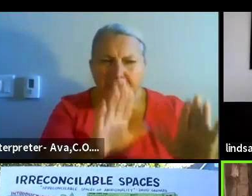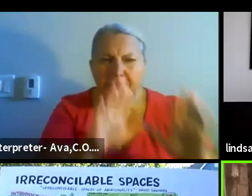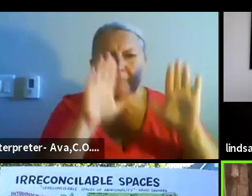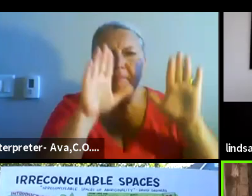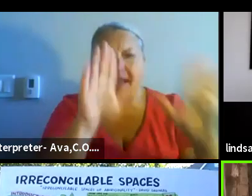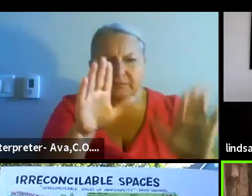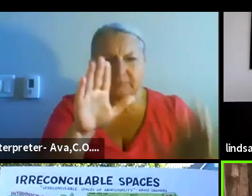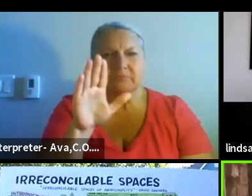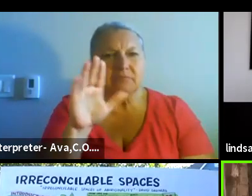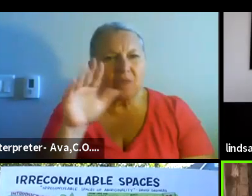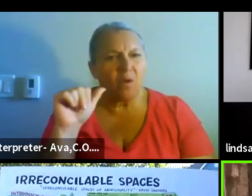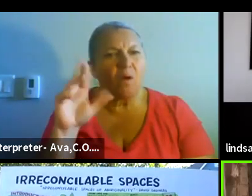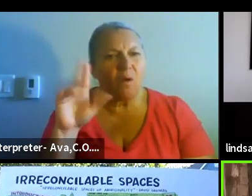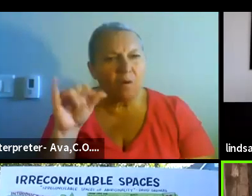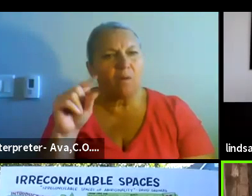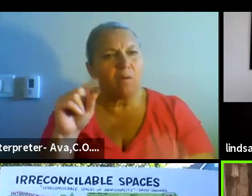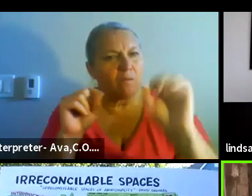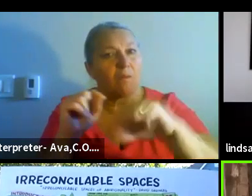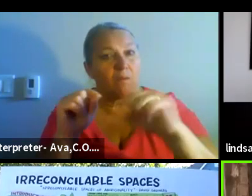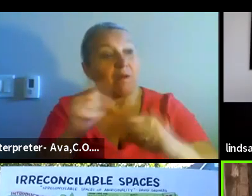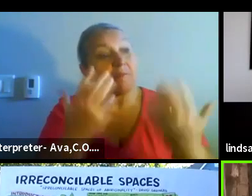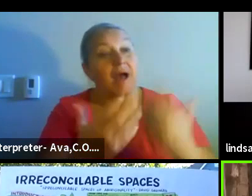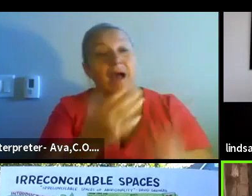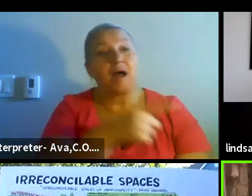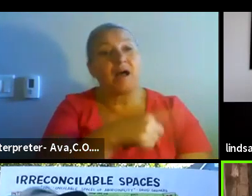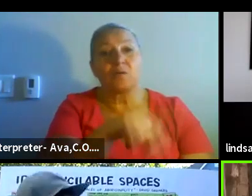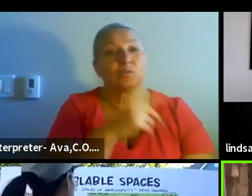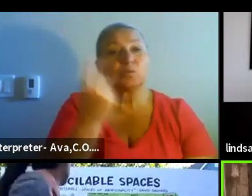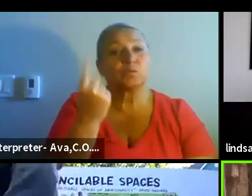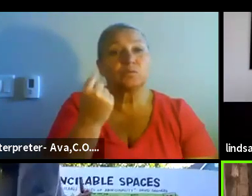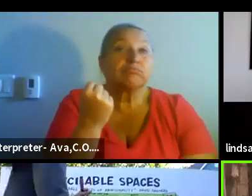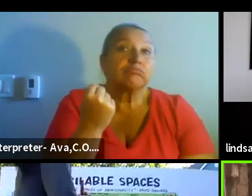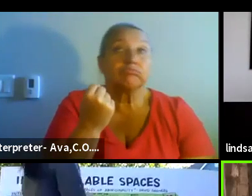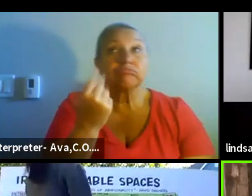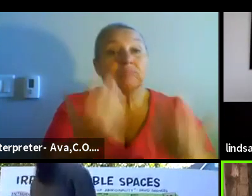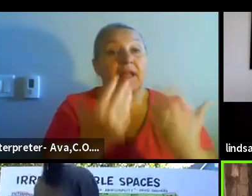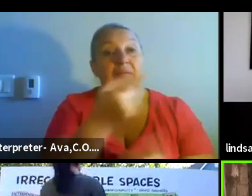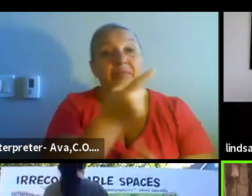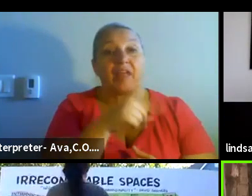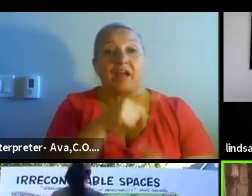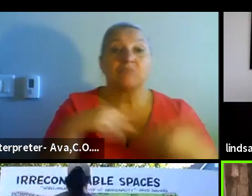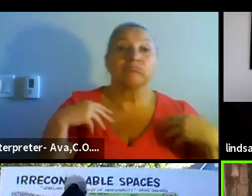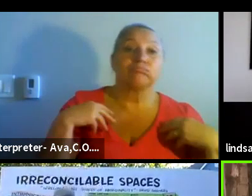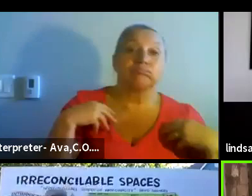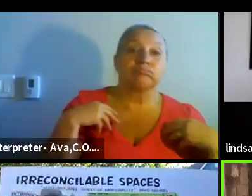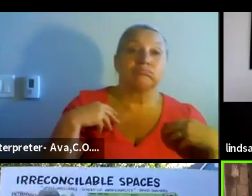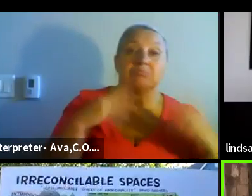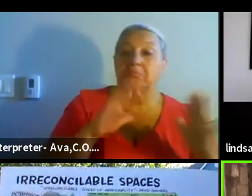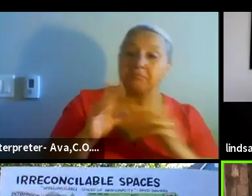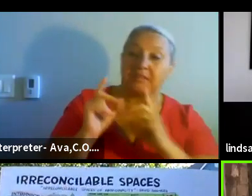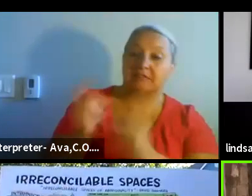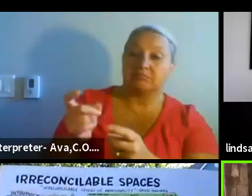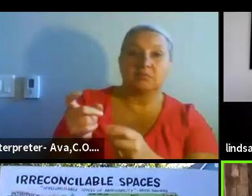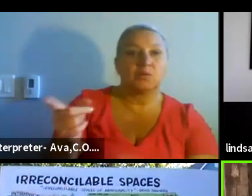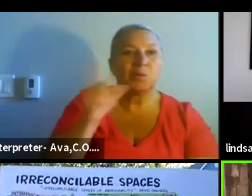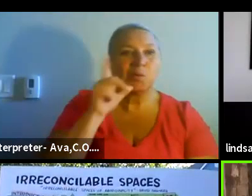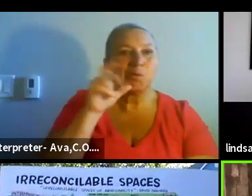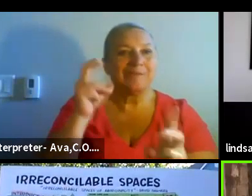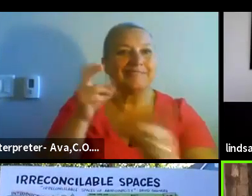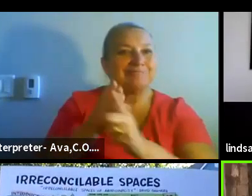this process and may have sat back or may have given the floor to the, quote, actors in the